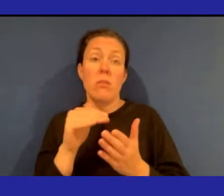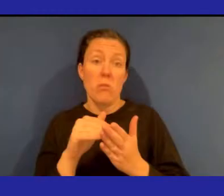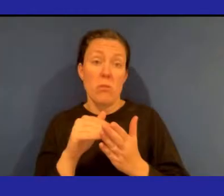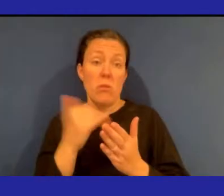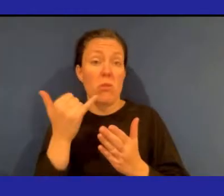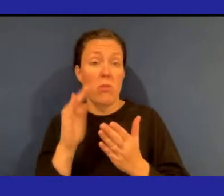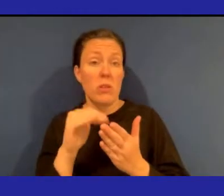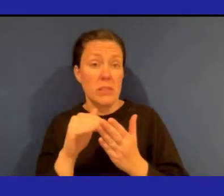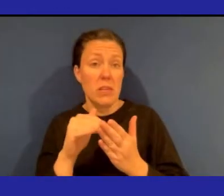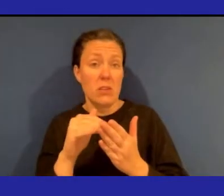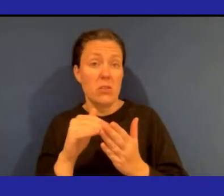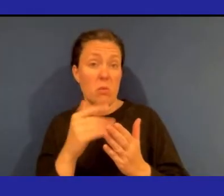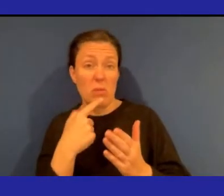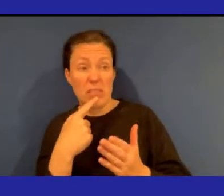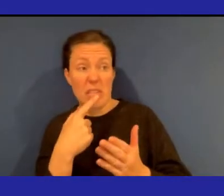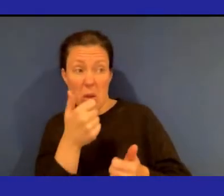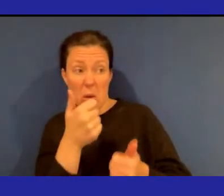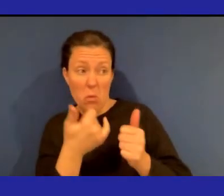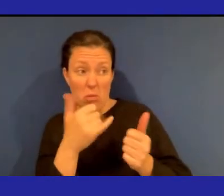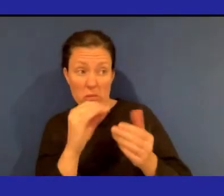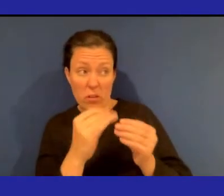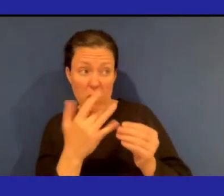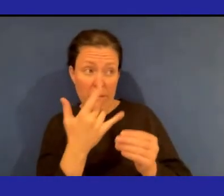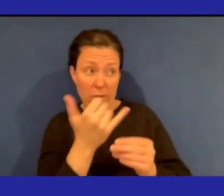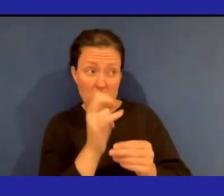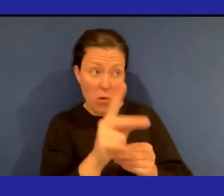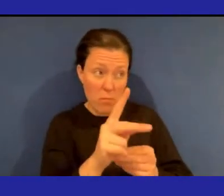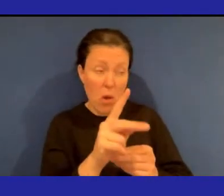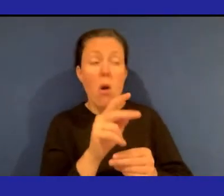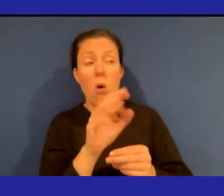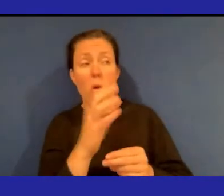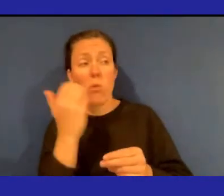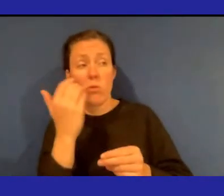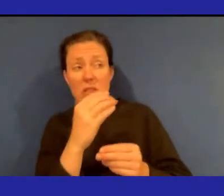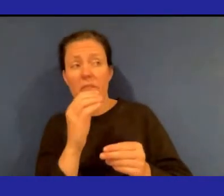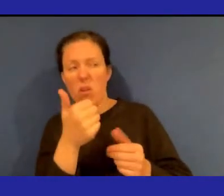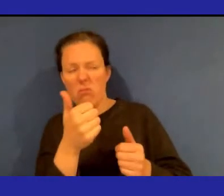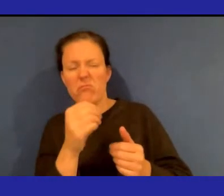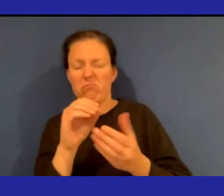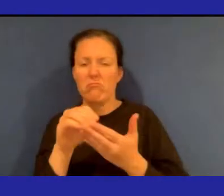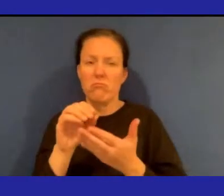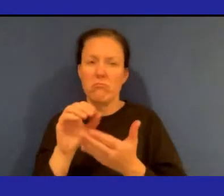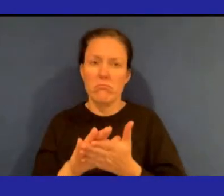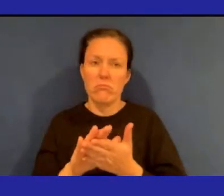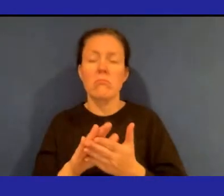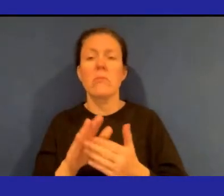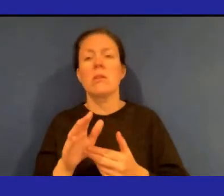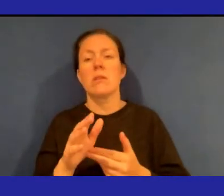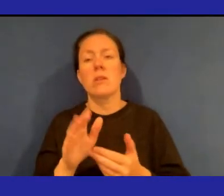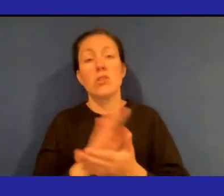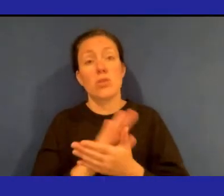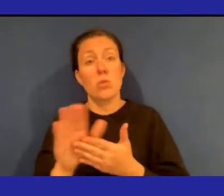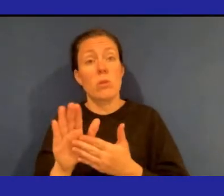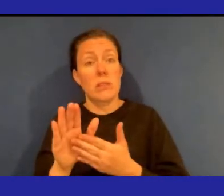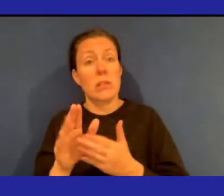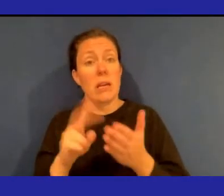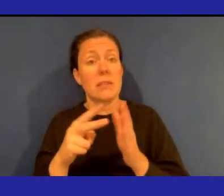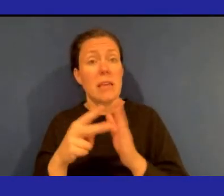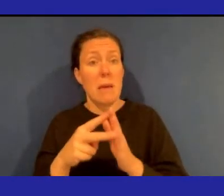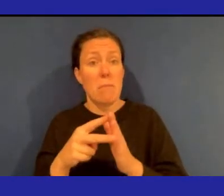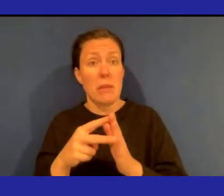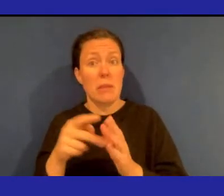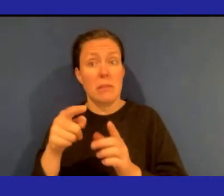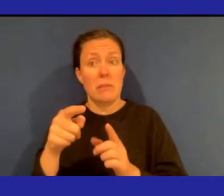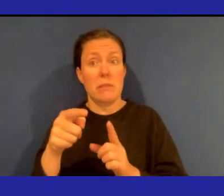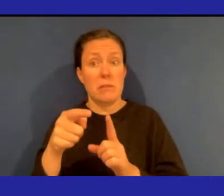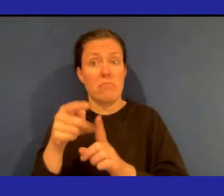message to come back? And they clearly relayed that to the person who had to call me because it came on my phone, my cell phone,